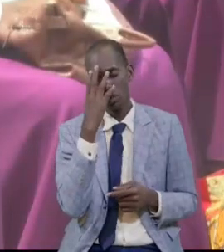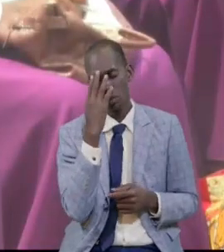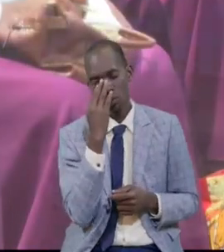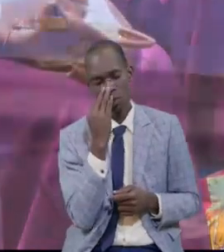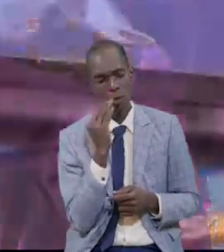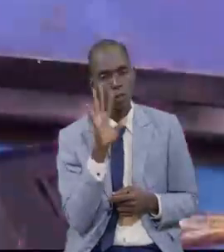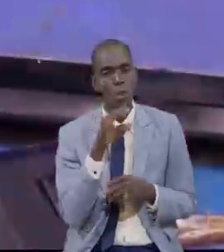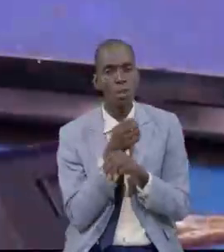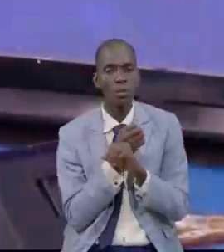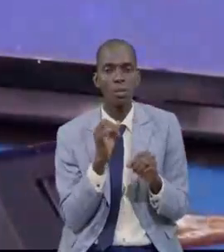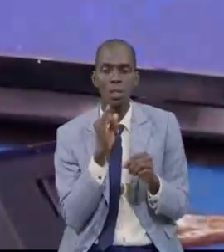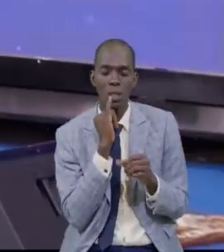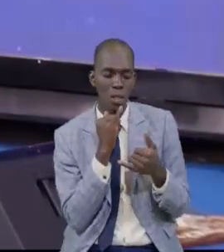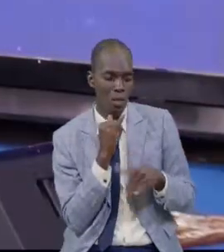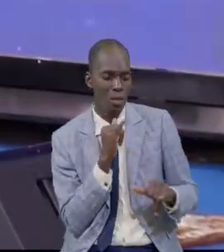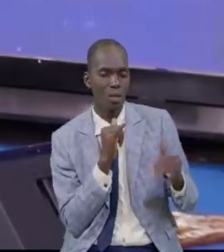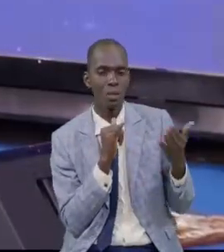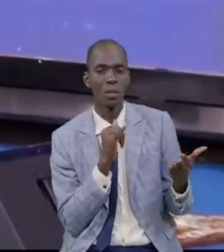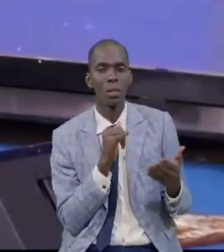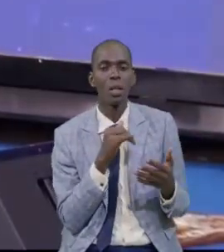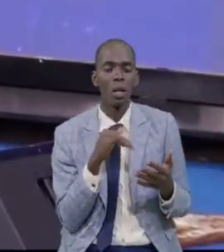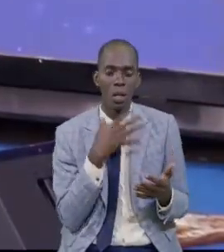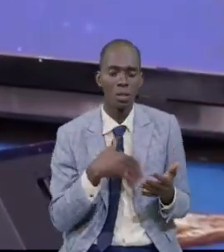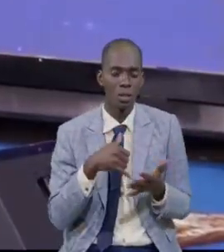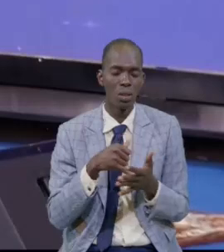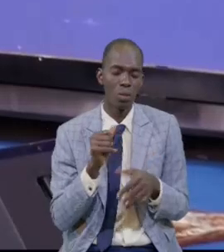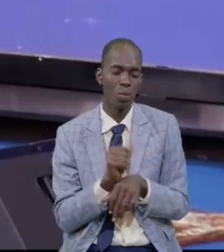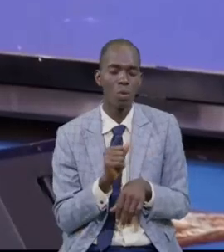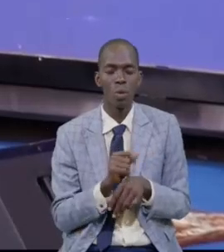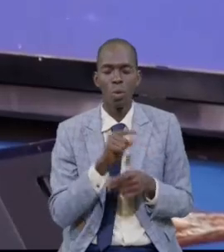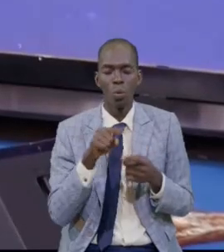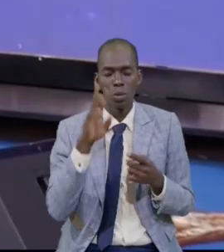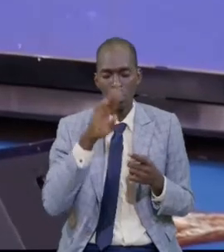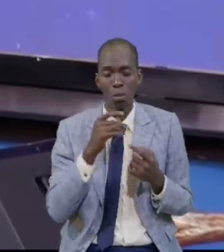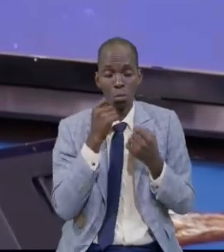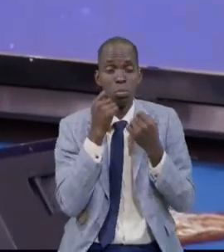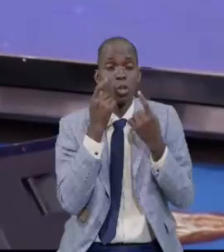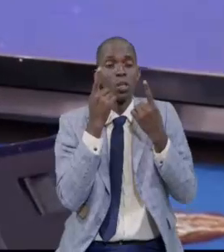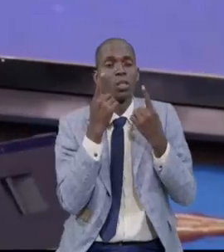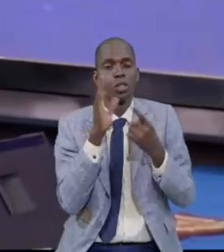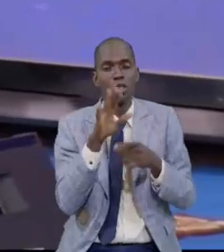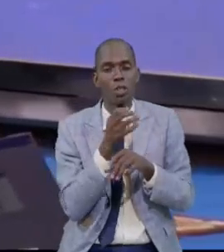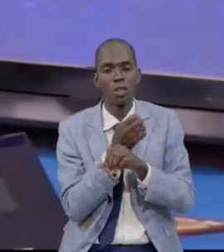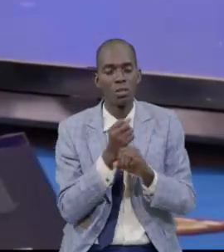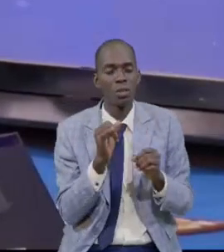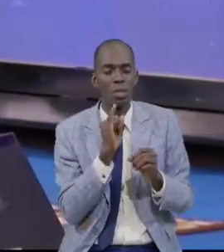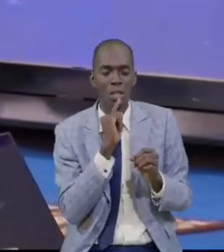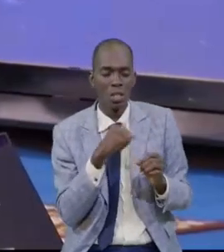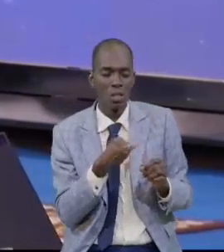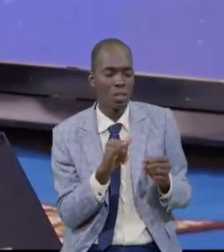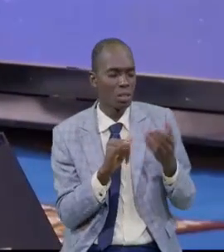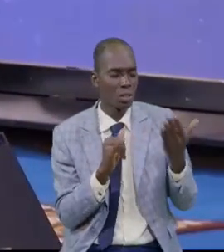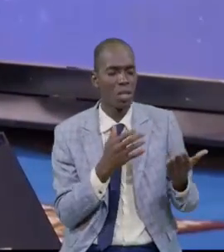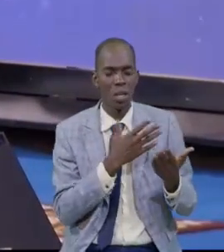you are awake, your salvation is still there and it's at work. And your salvation